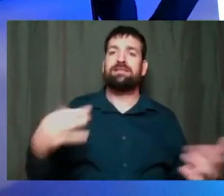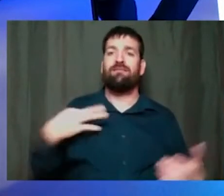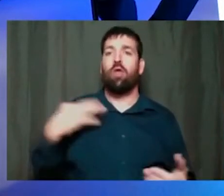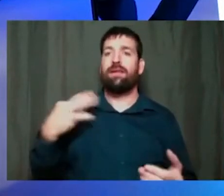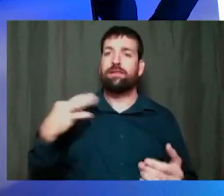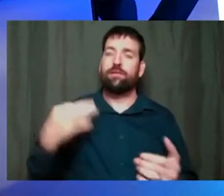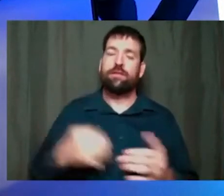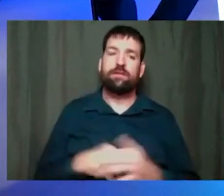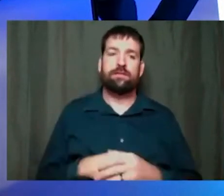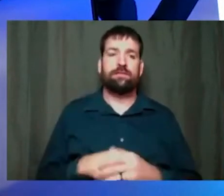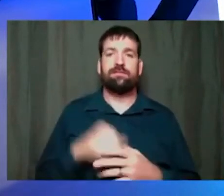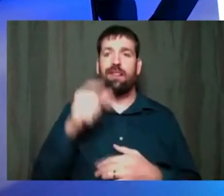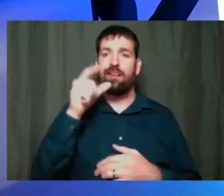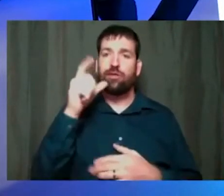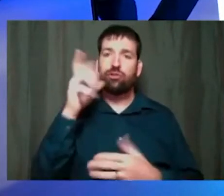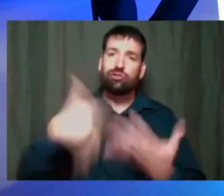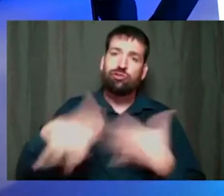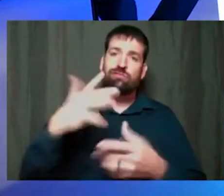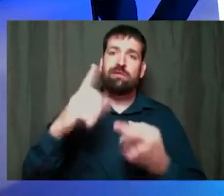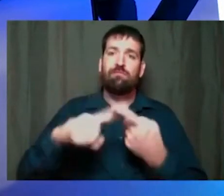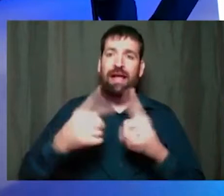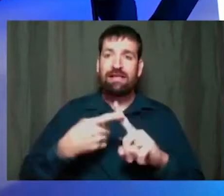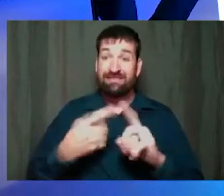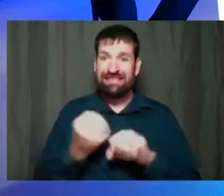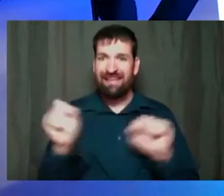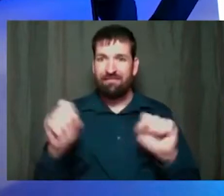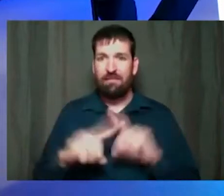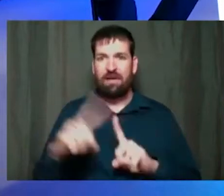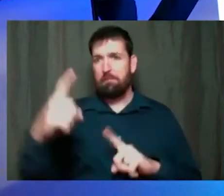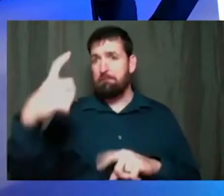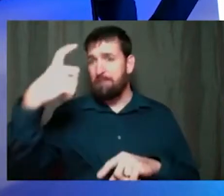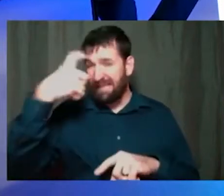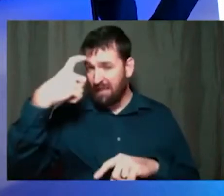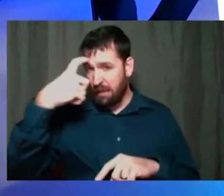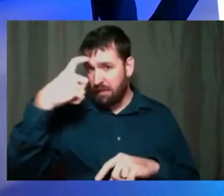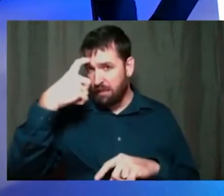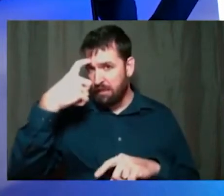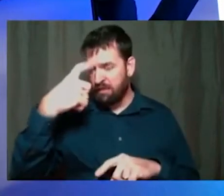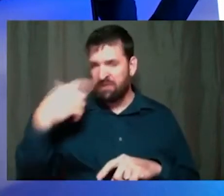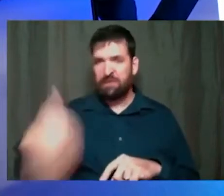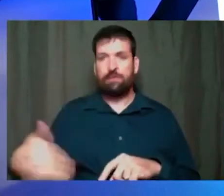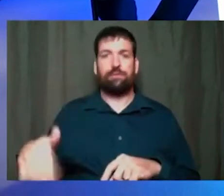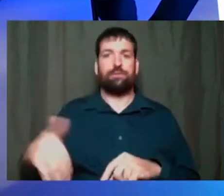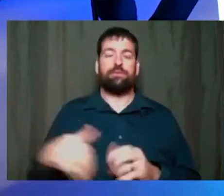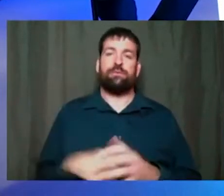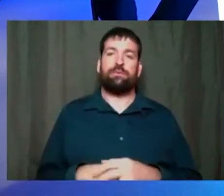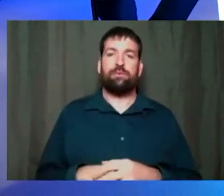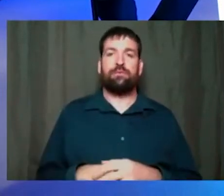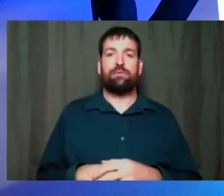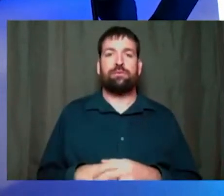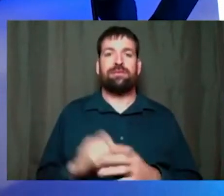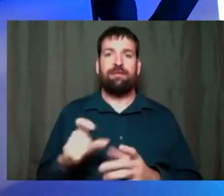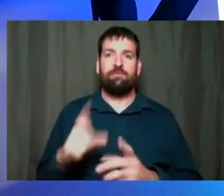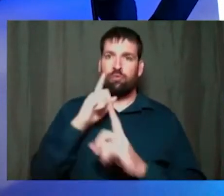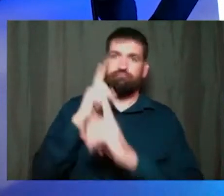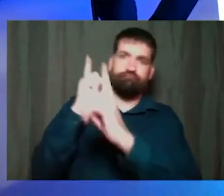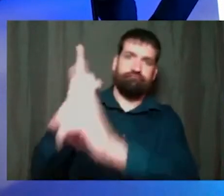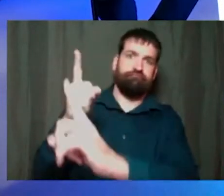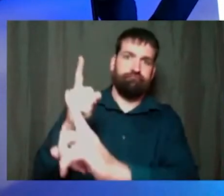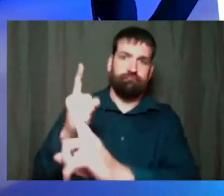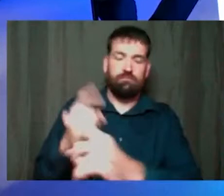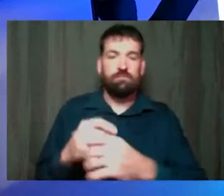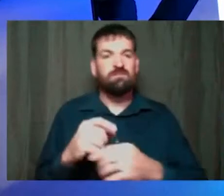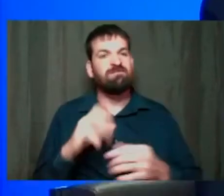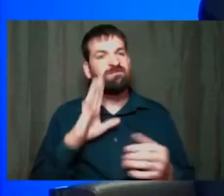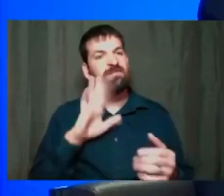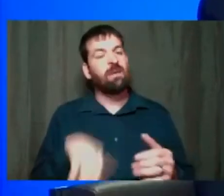with a friend, doing it safely, but it's mentally, it's a mental place that they've got to get to. I think